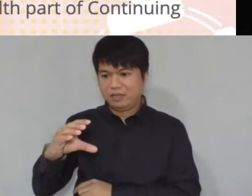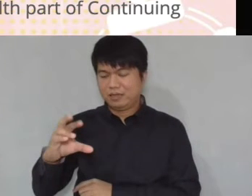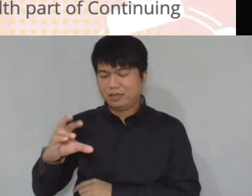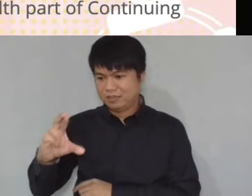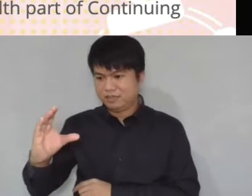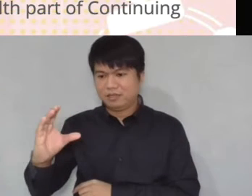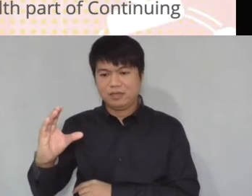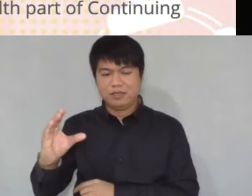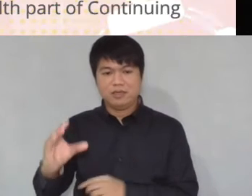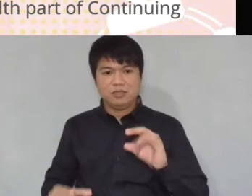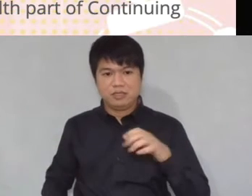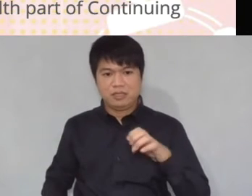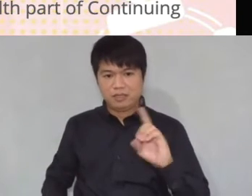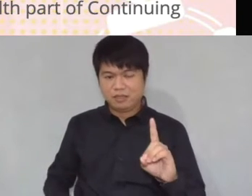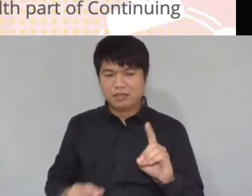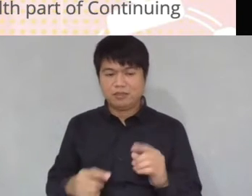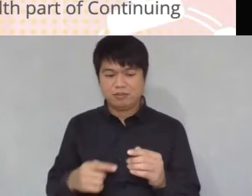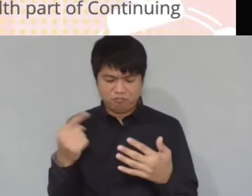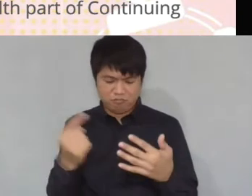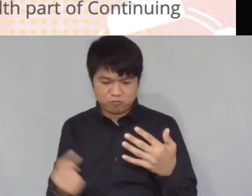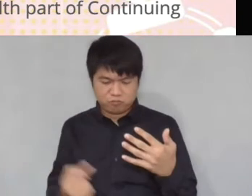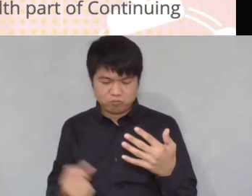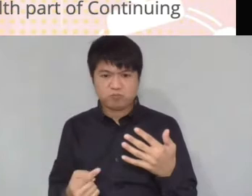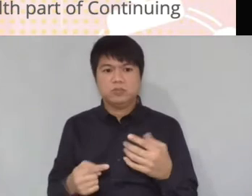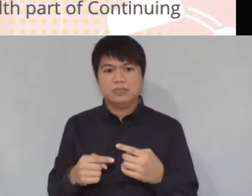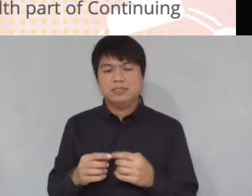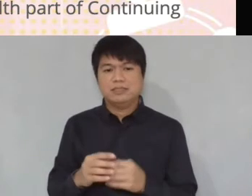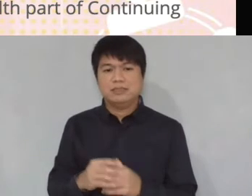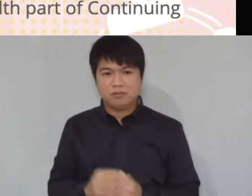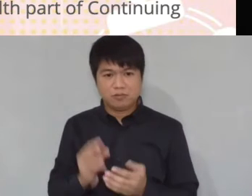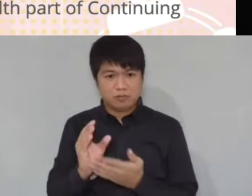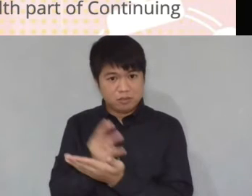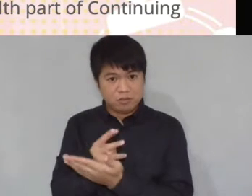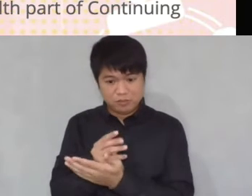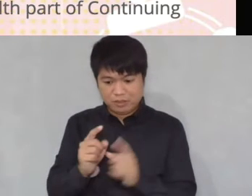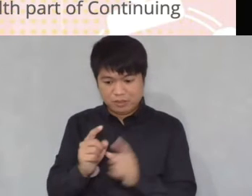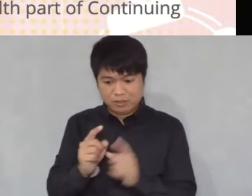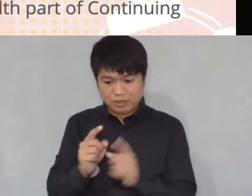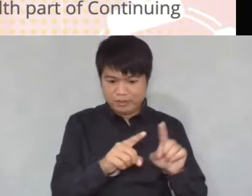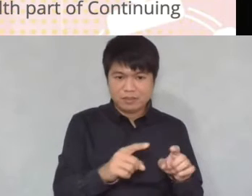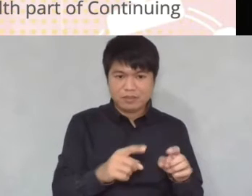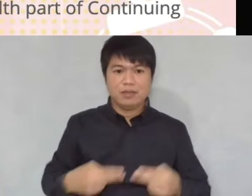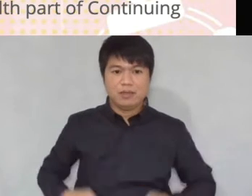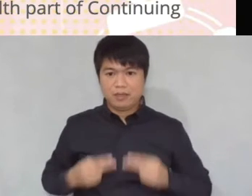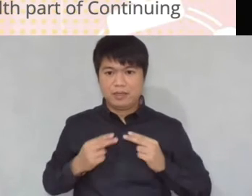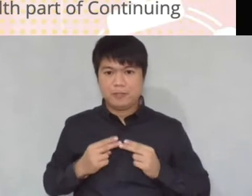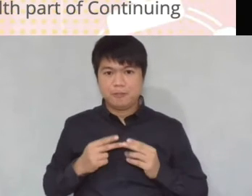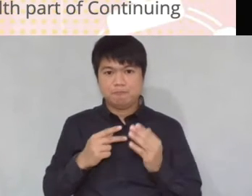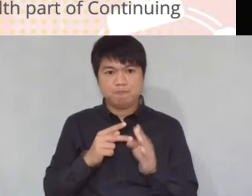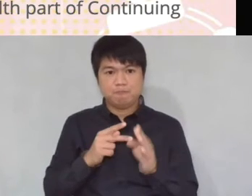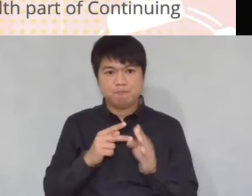stakeholders, including especially for the curricula of the various health professions and allied